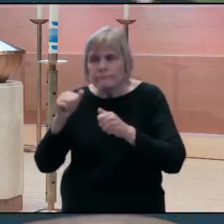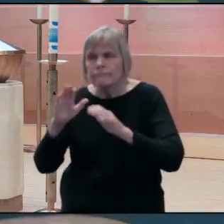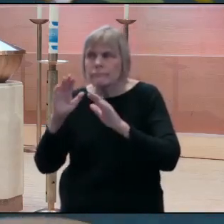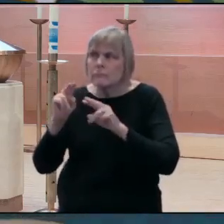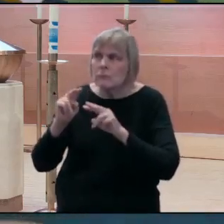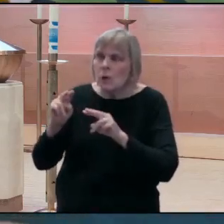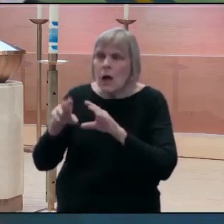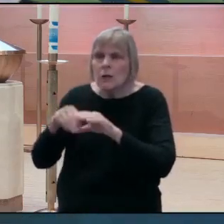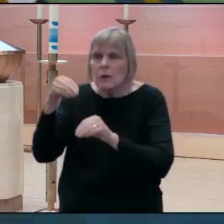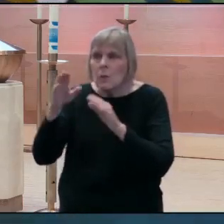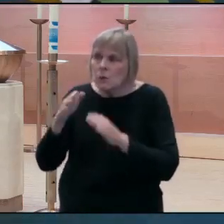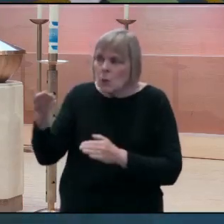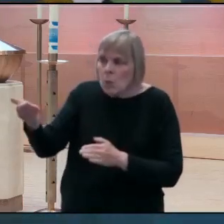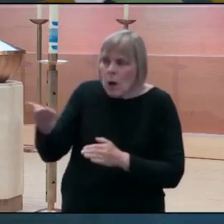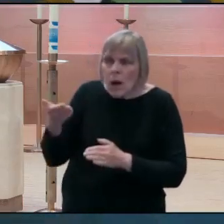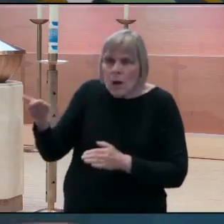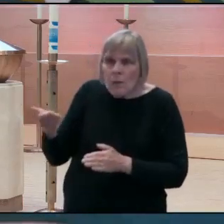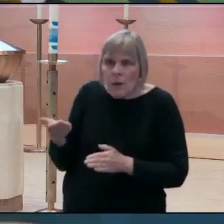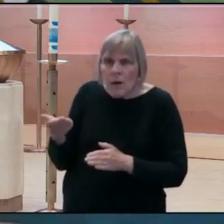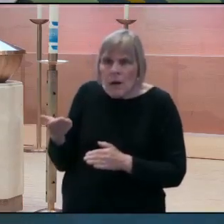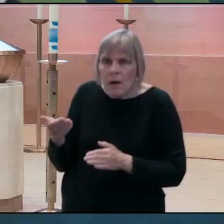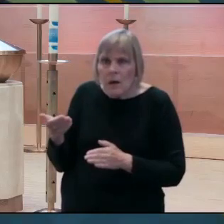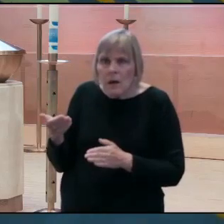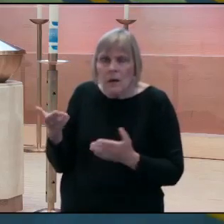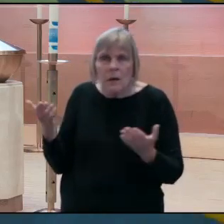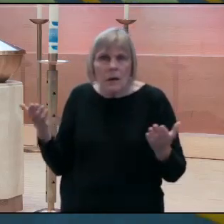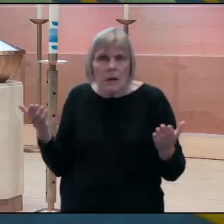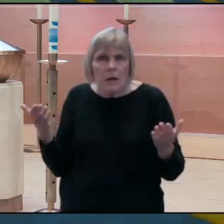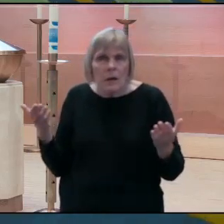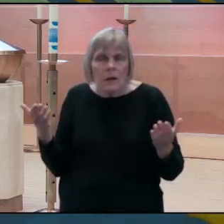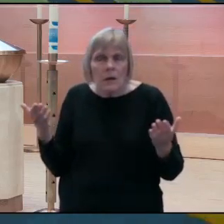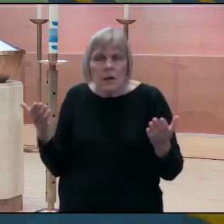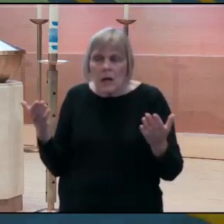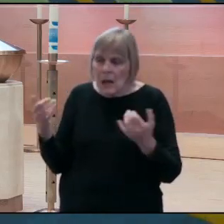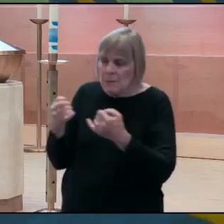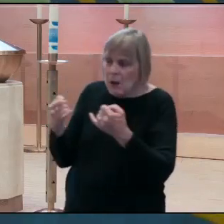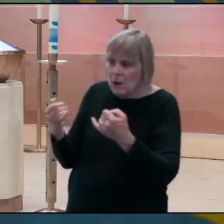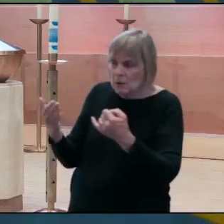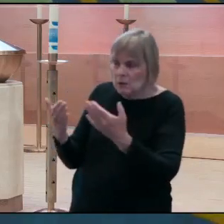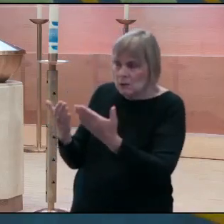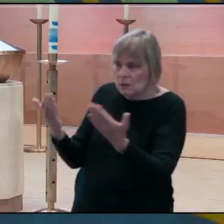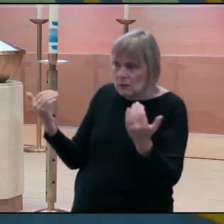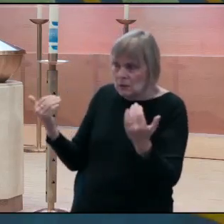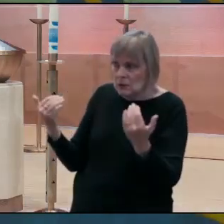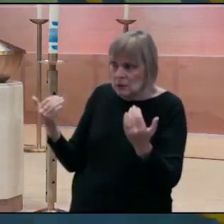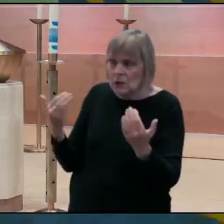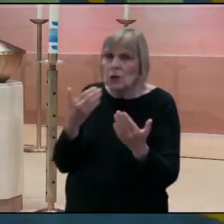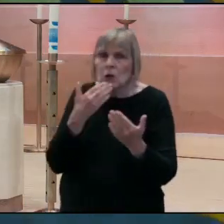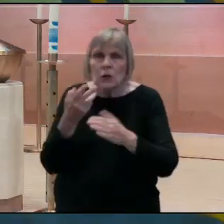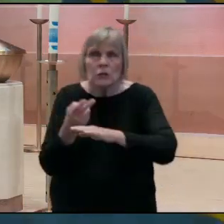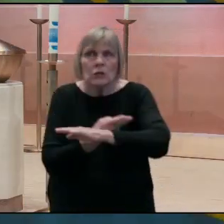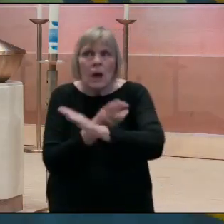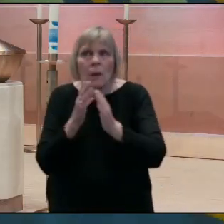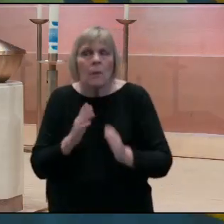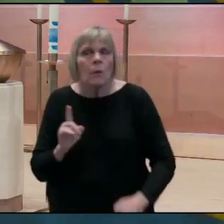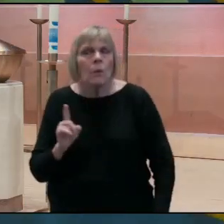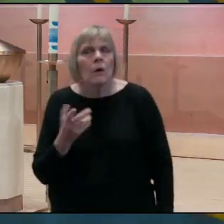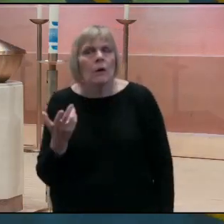look to the outsider, to welcome them in, and to transcend those barriers that is only found in the Good Shepherd?